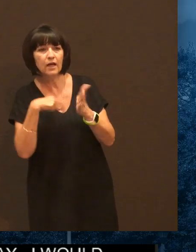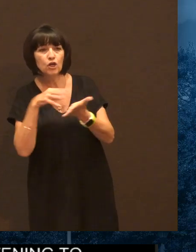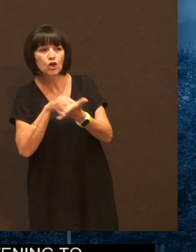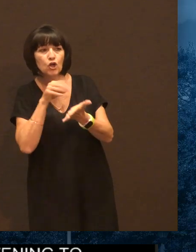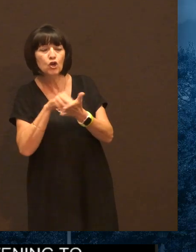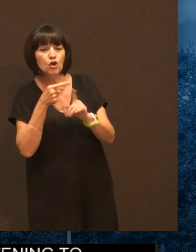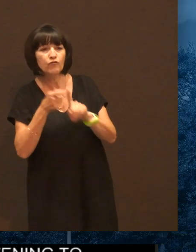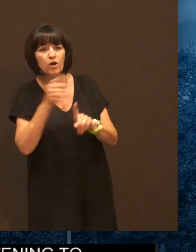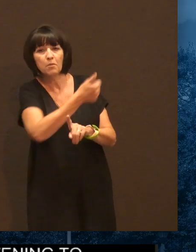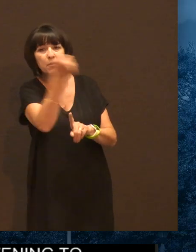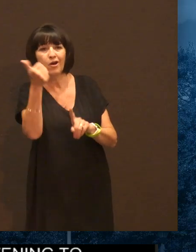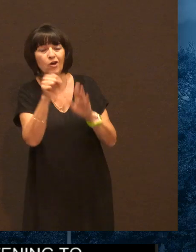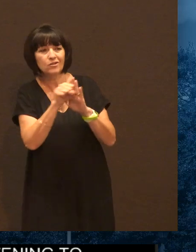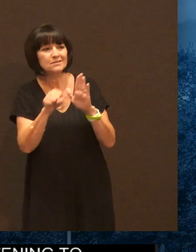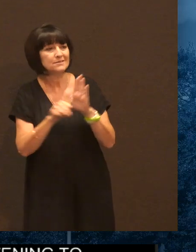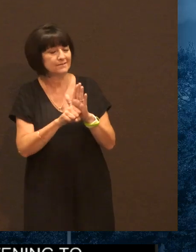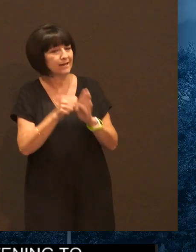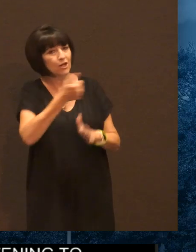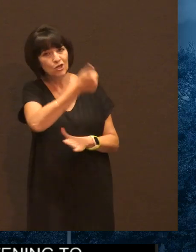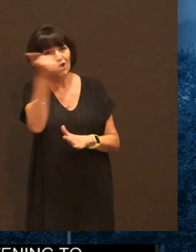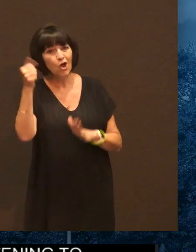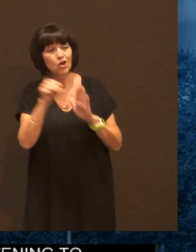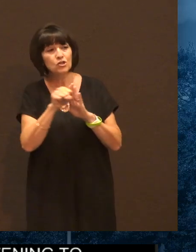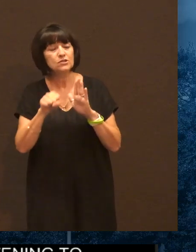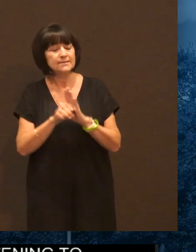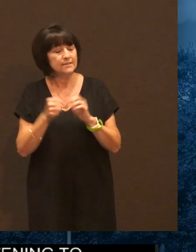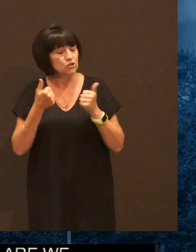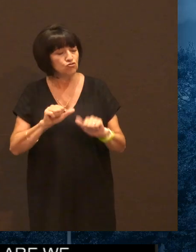is trying to figure out how to make that work.